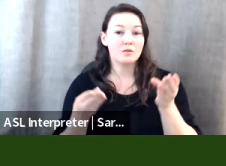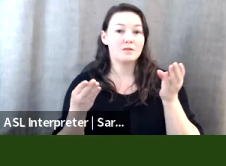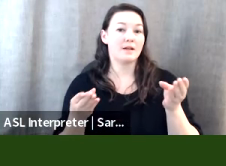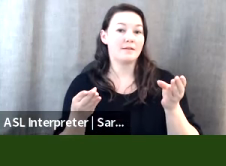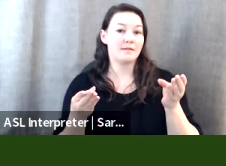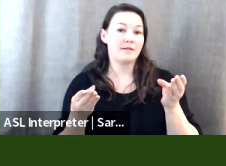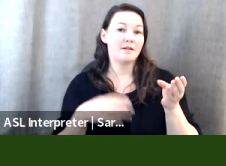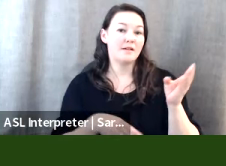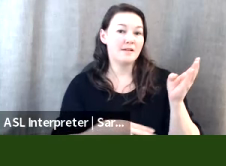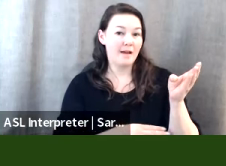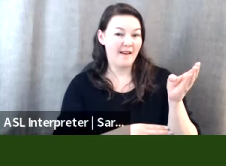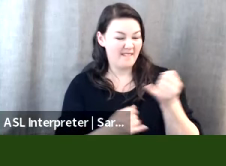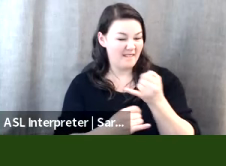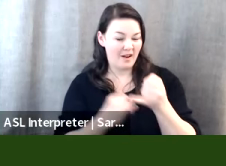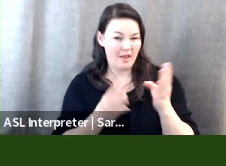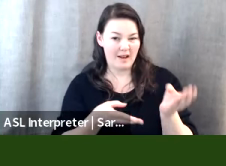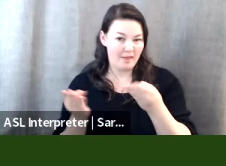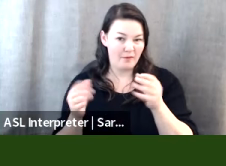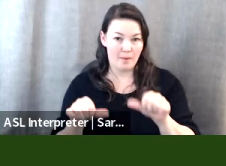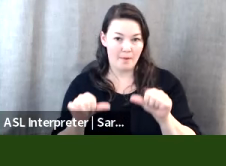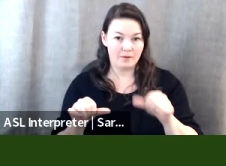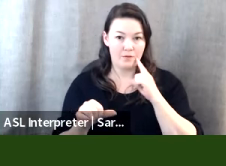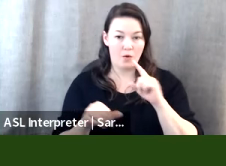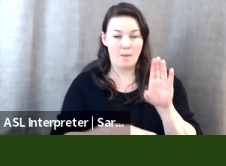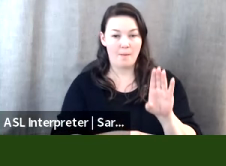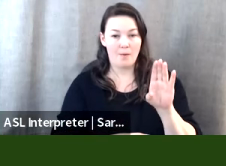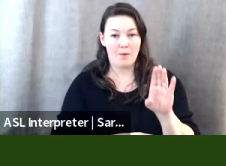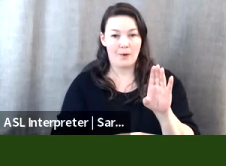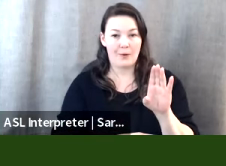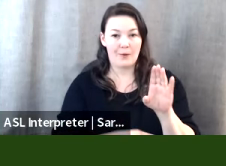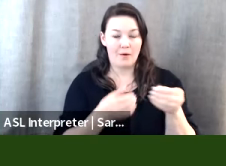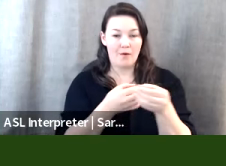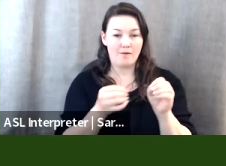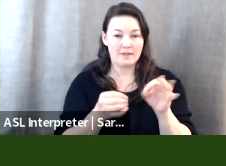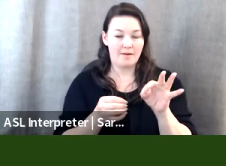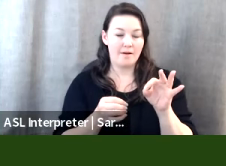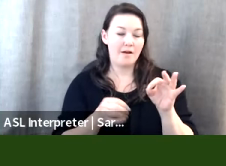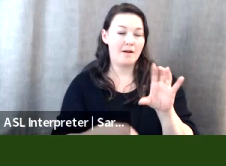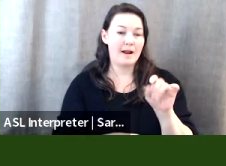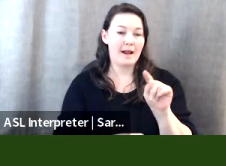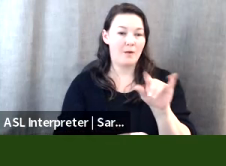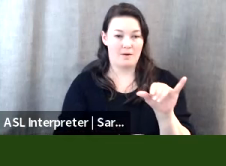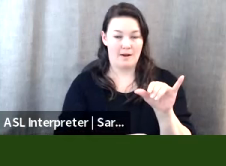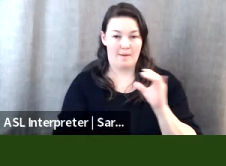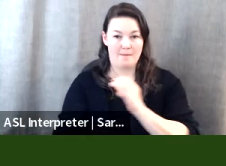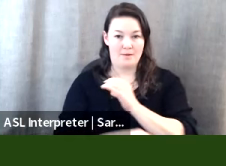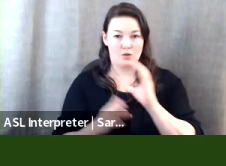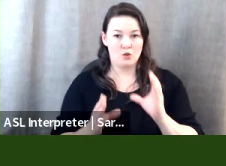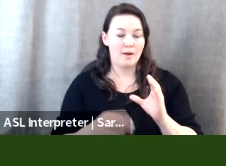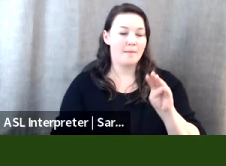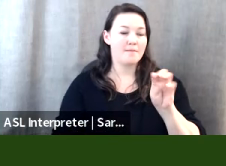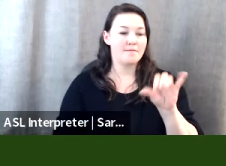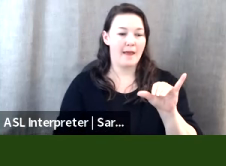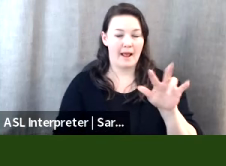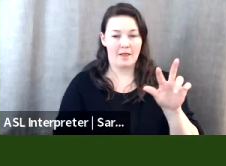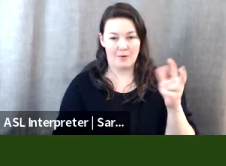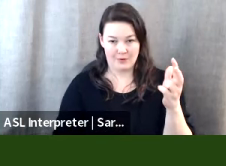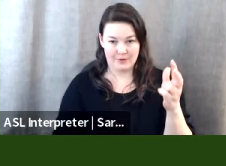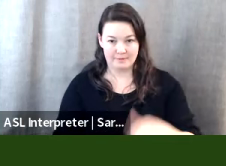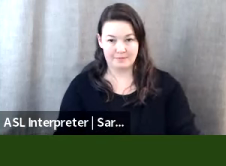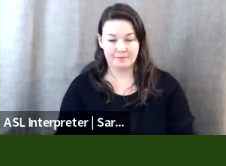deliverables to the Boulder Office of the County Commissioners on May 3rd.